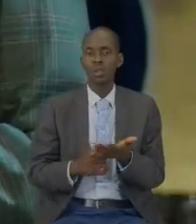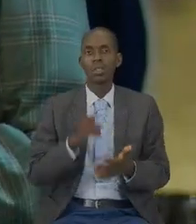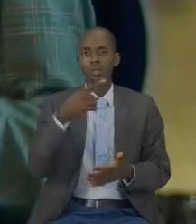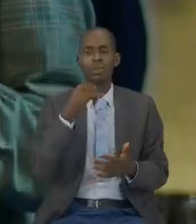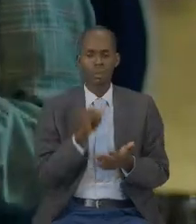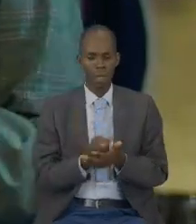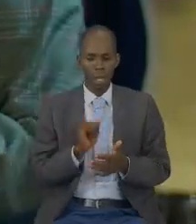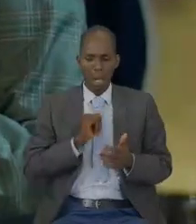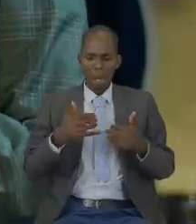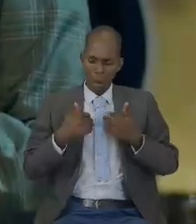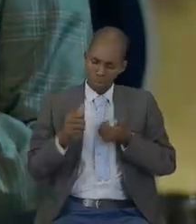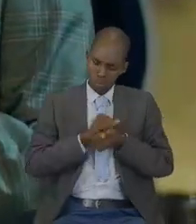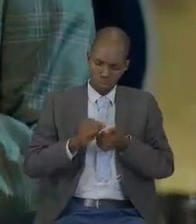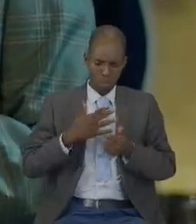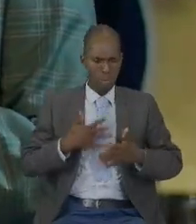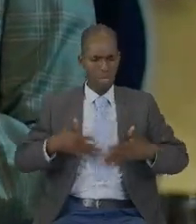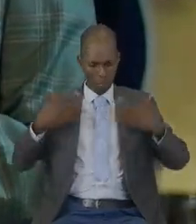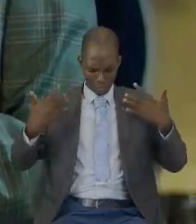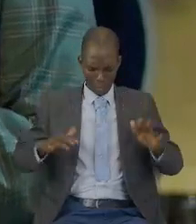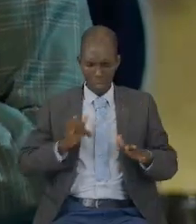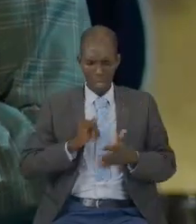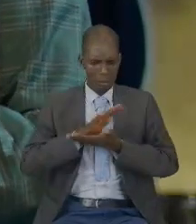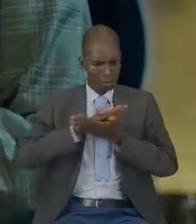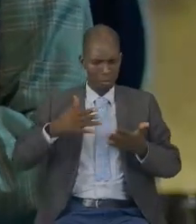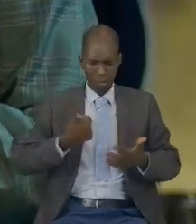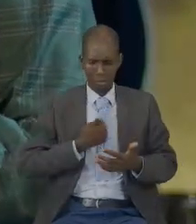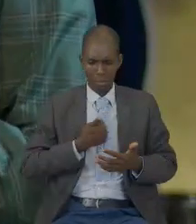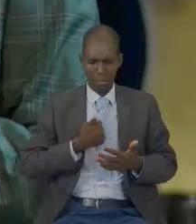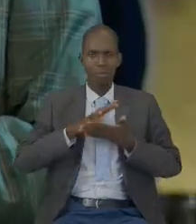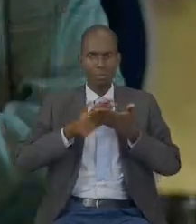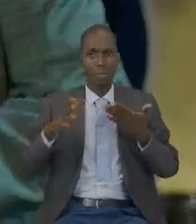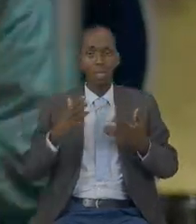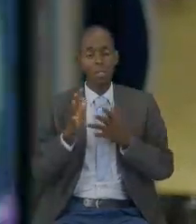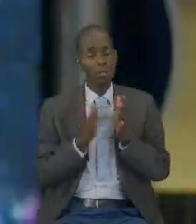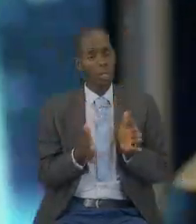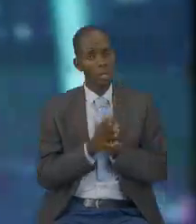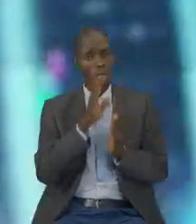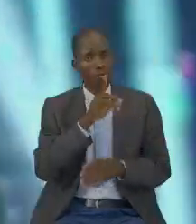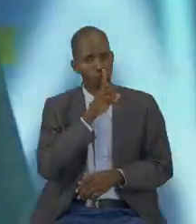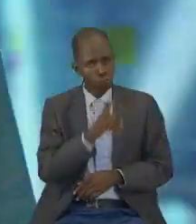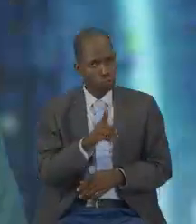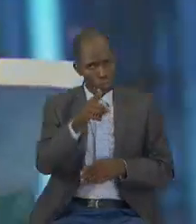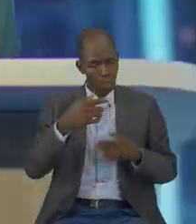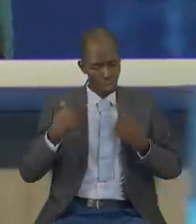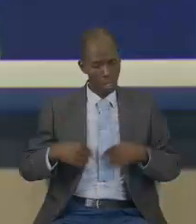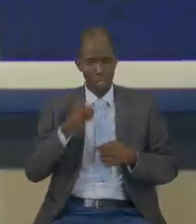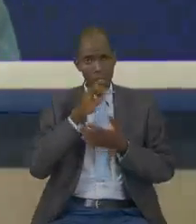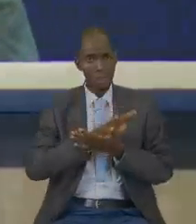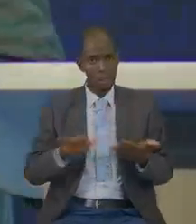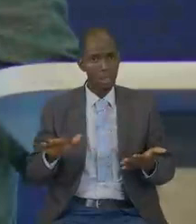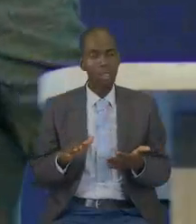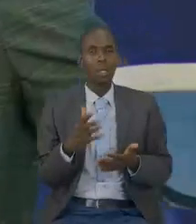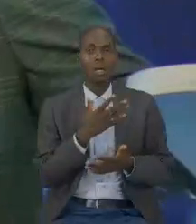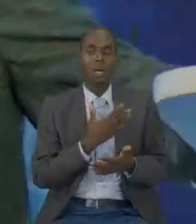plate, I've washed my life. And Jesus said, have you? Yes. And you only washed it. And then